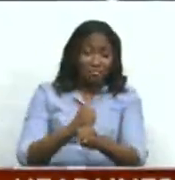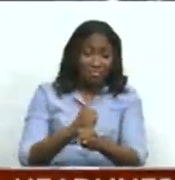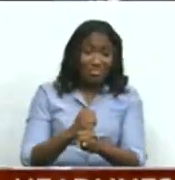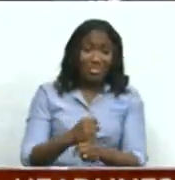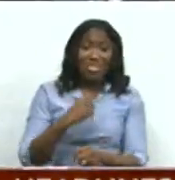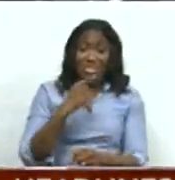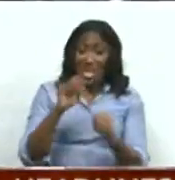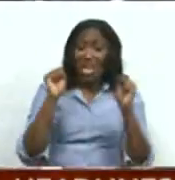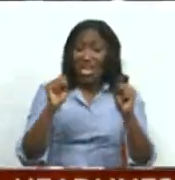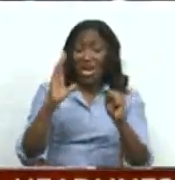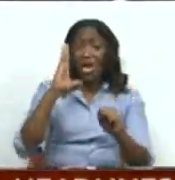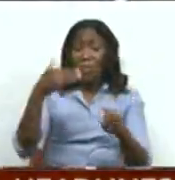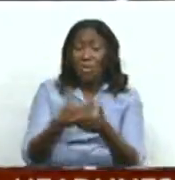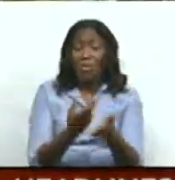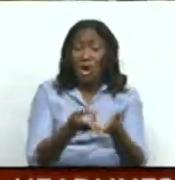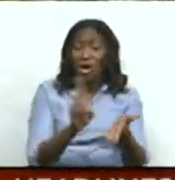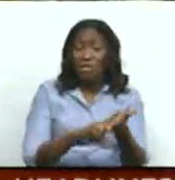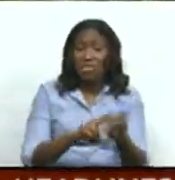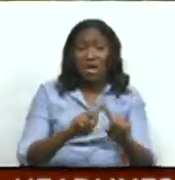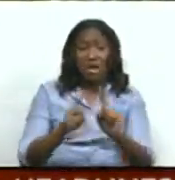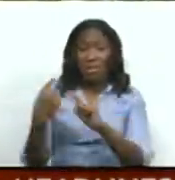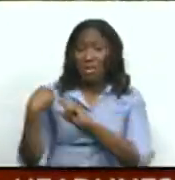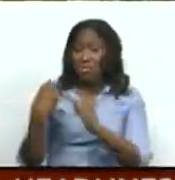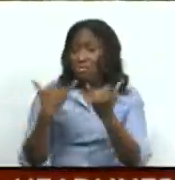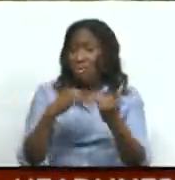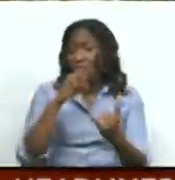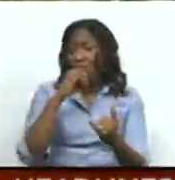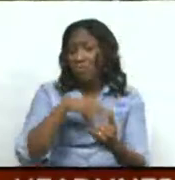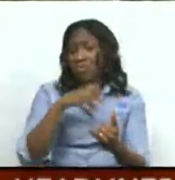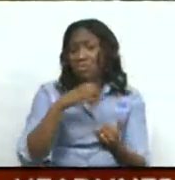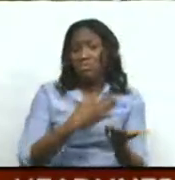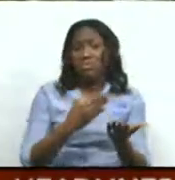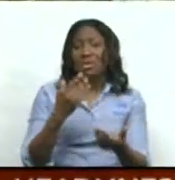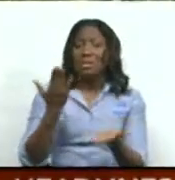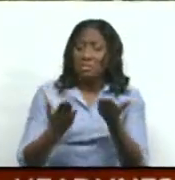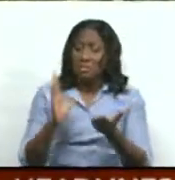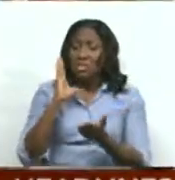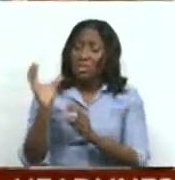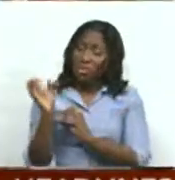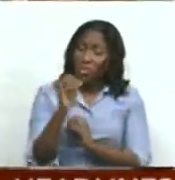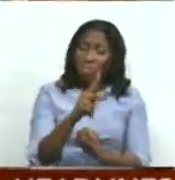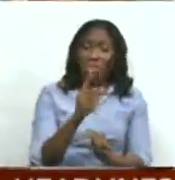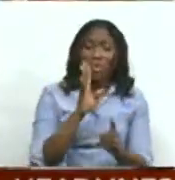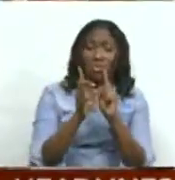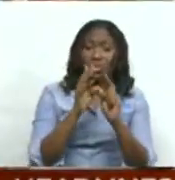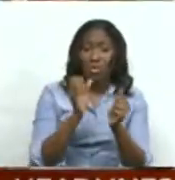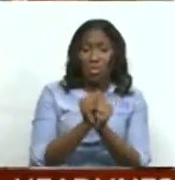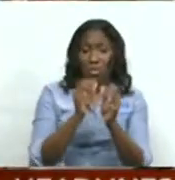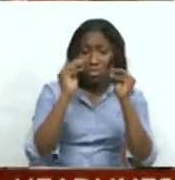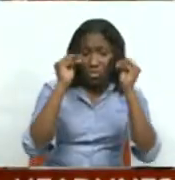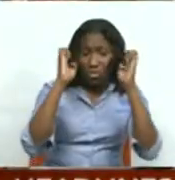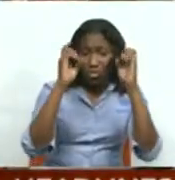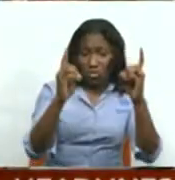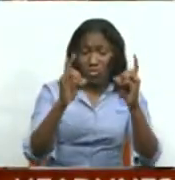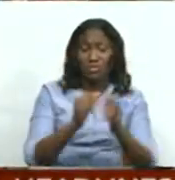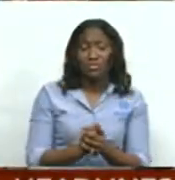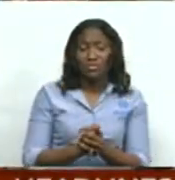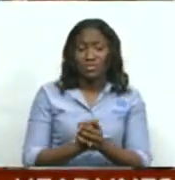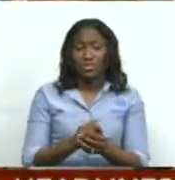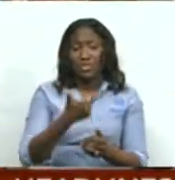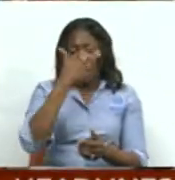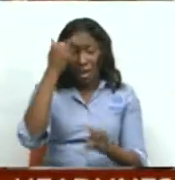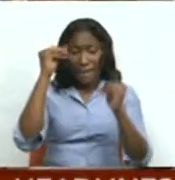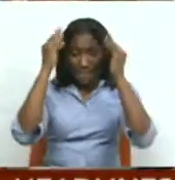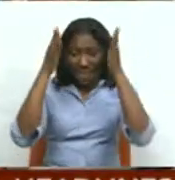assured that contracts will be renewed. Now he believes it may be time to revisit the issue. But this may be a temporary setback, as